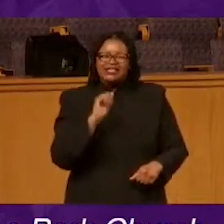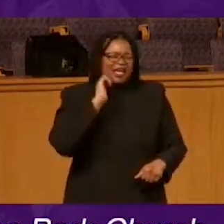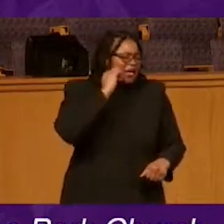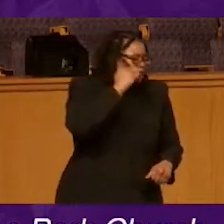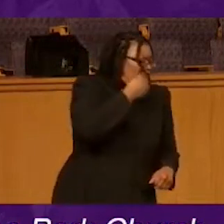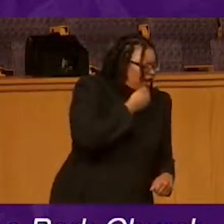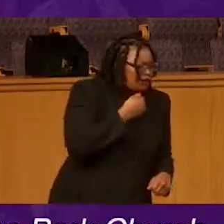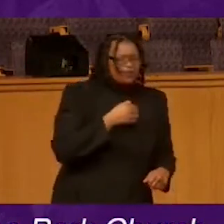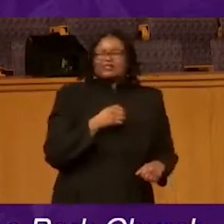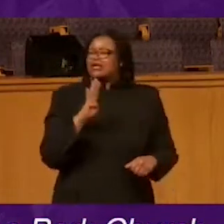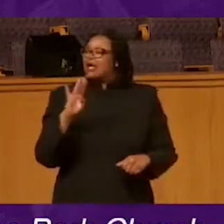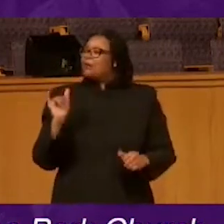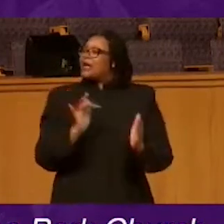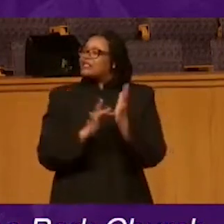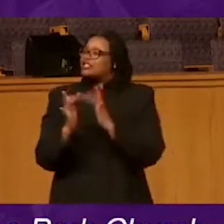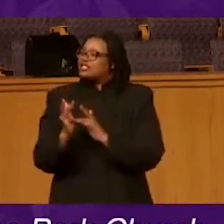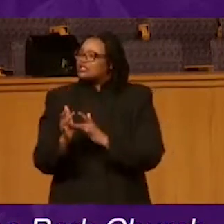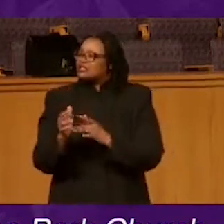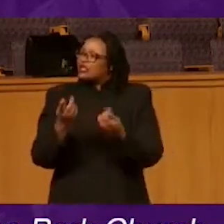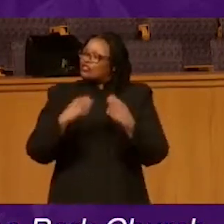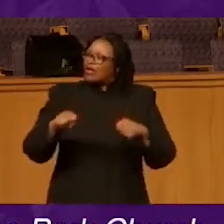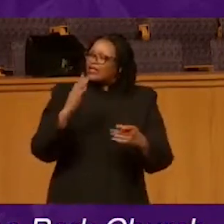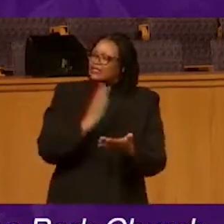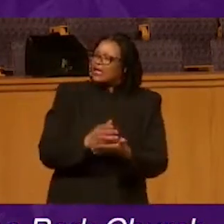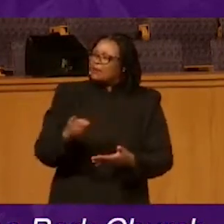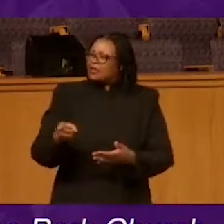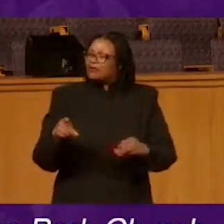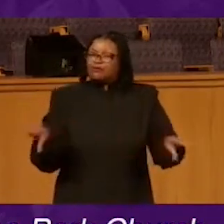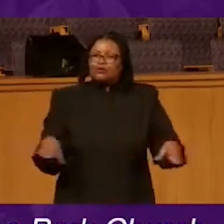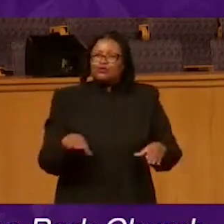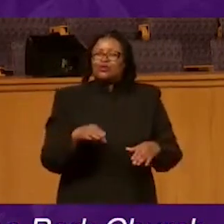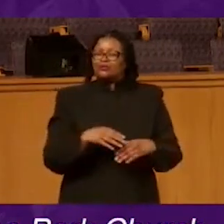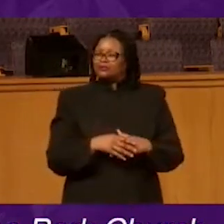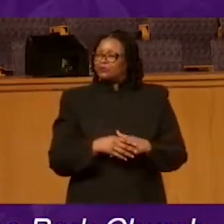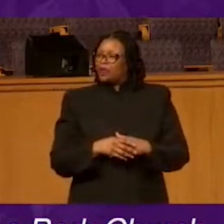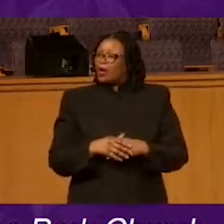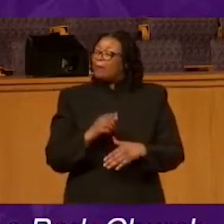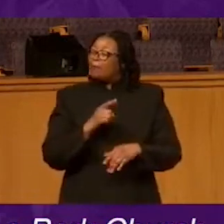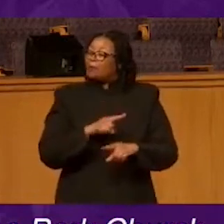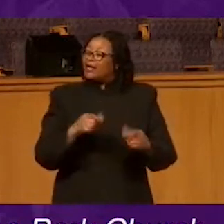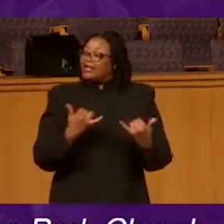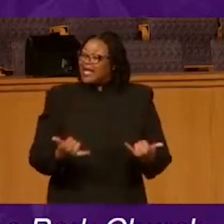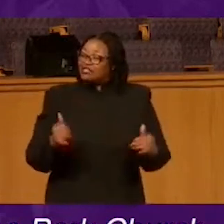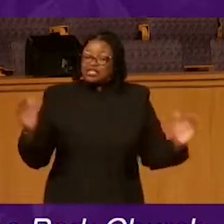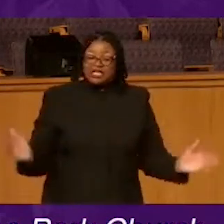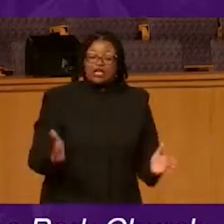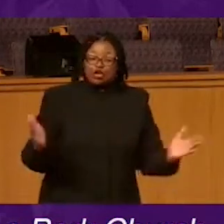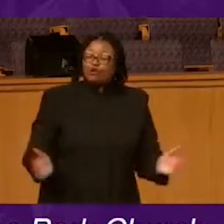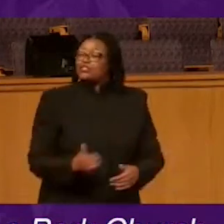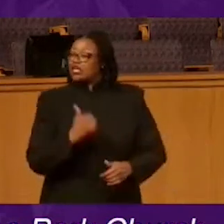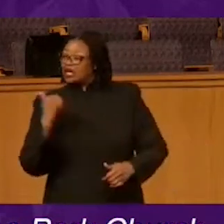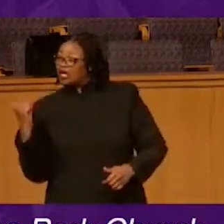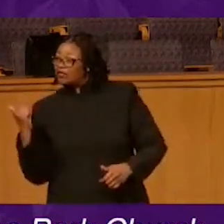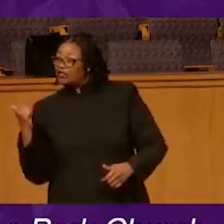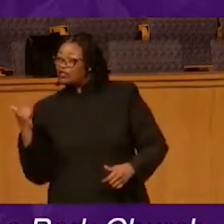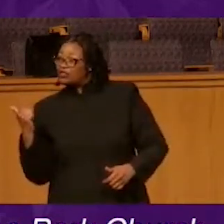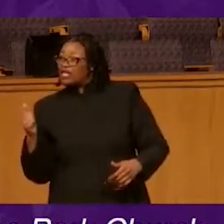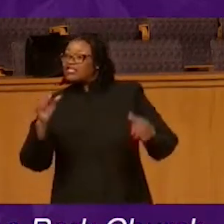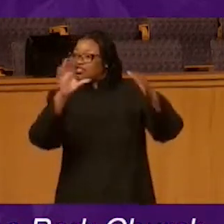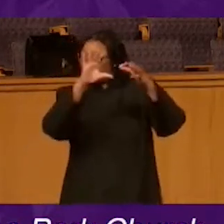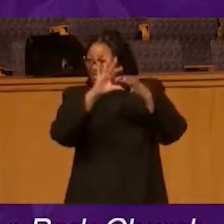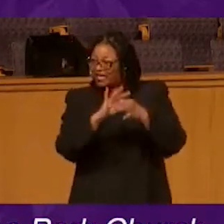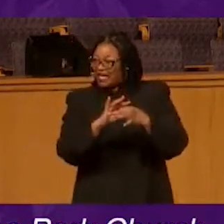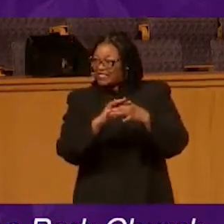longer trying to seize him and stop him from doing. But now she is encouraging others to fall in line. Whatever